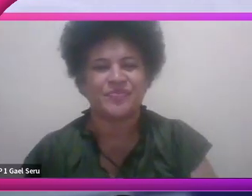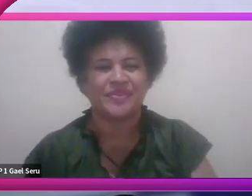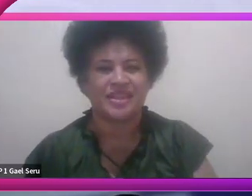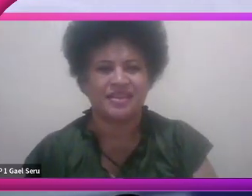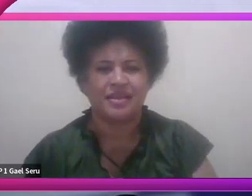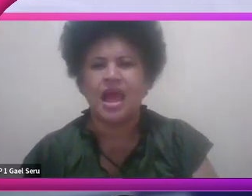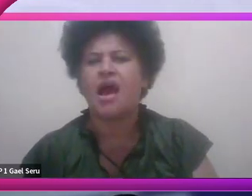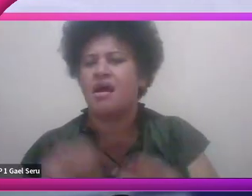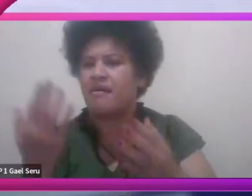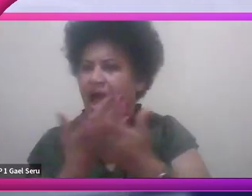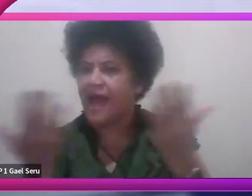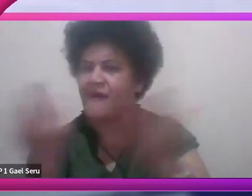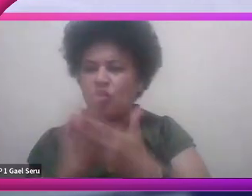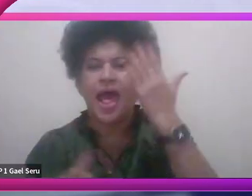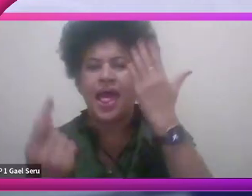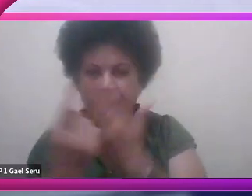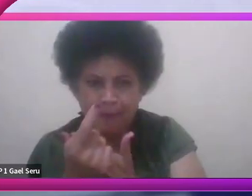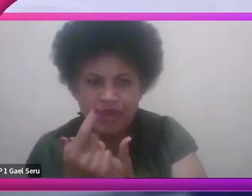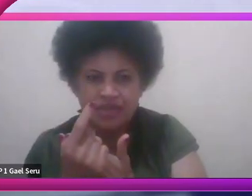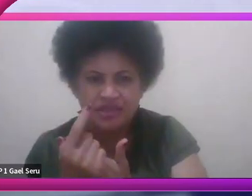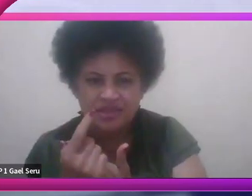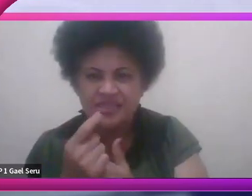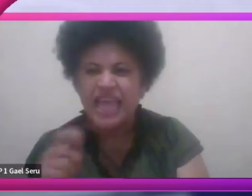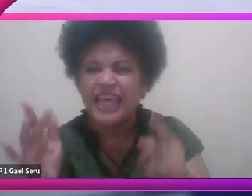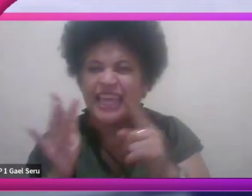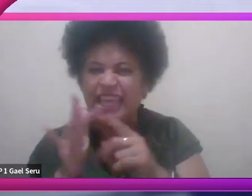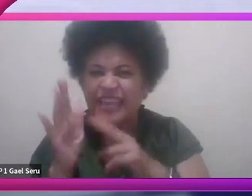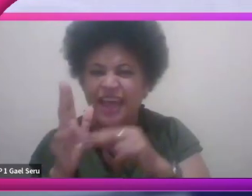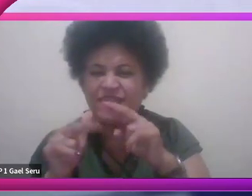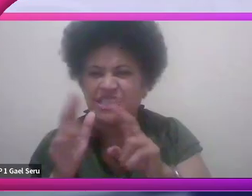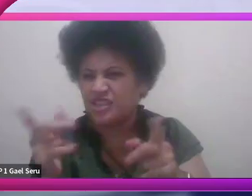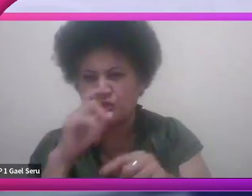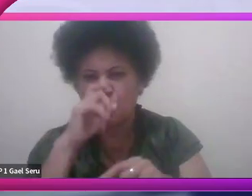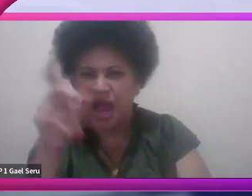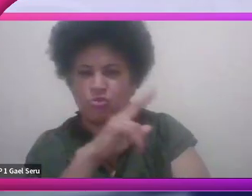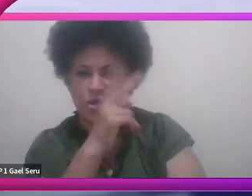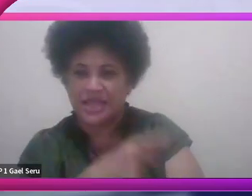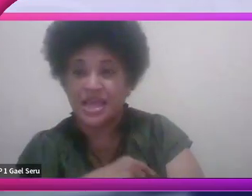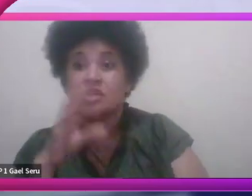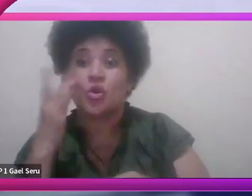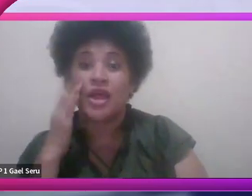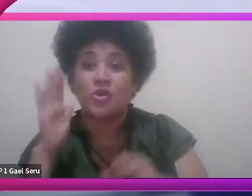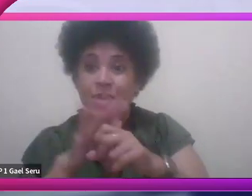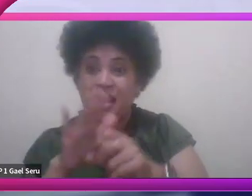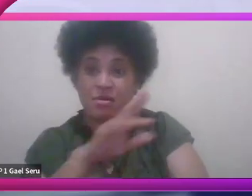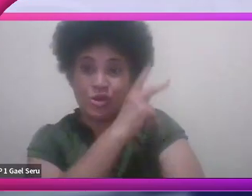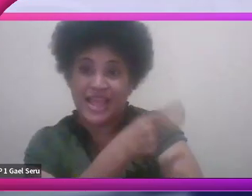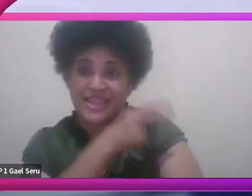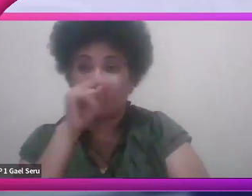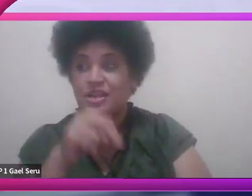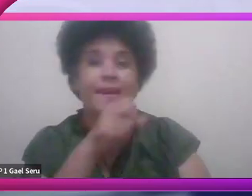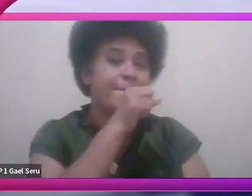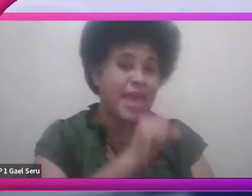Let's talk about the cost of fertility. So we know that to conceive, we need a man and woman to be there. If a